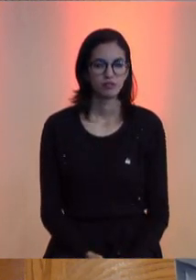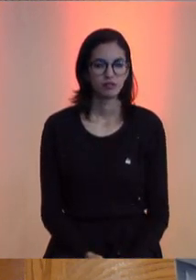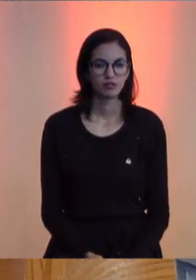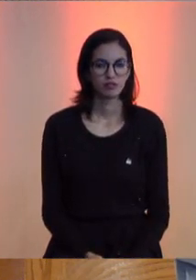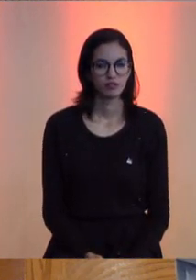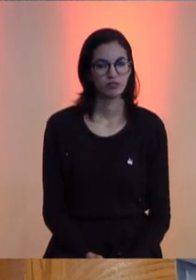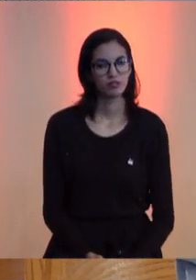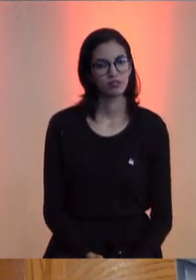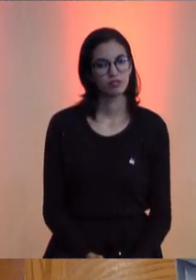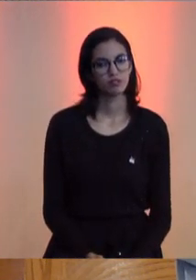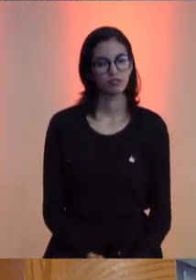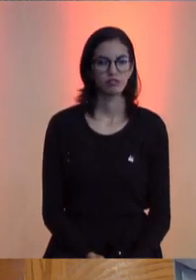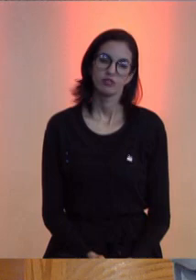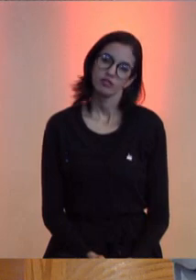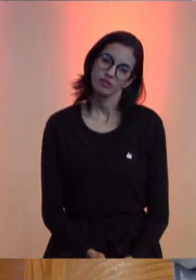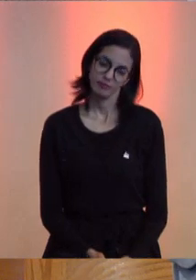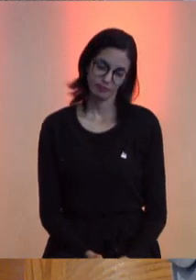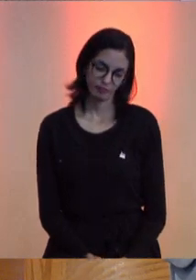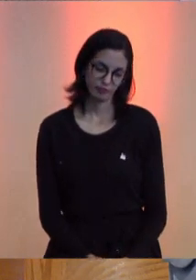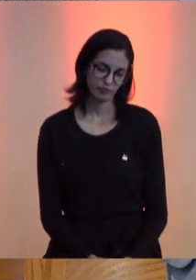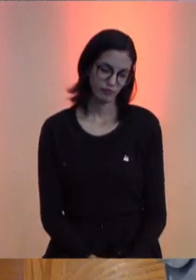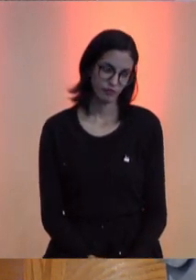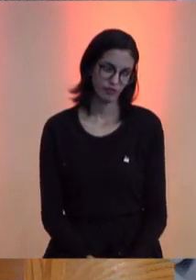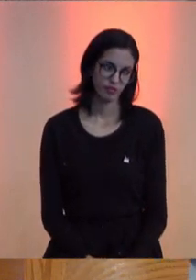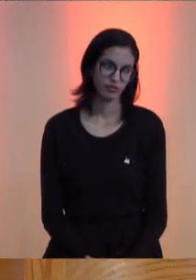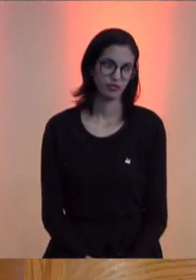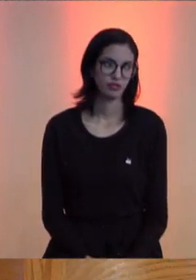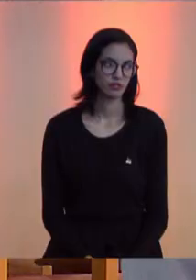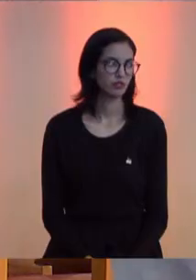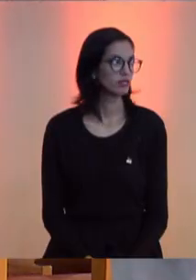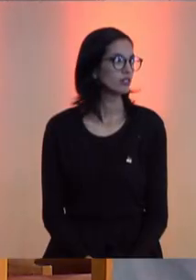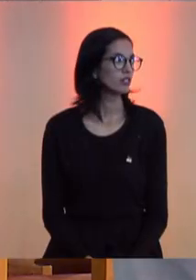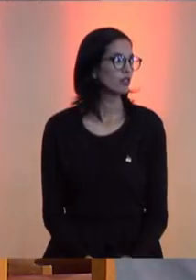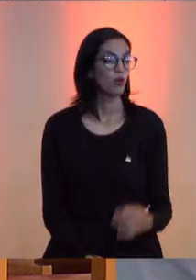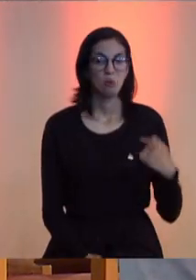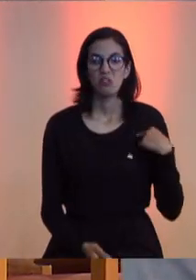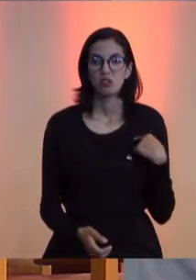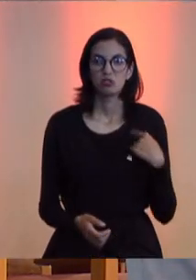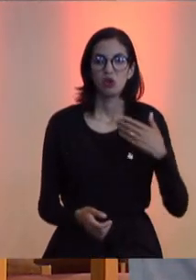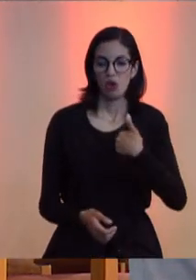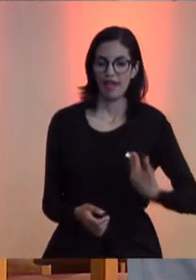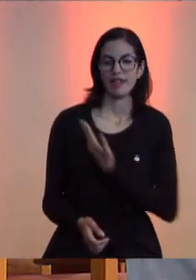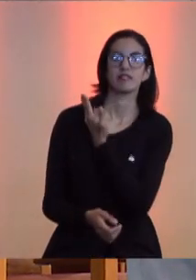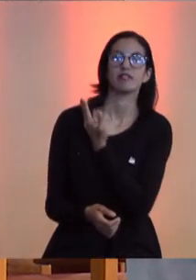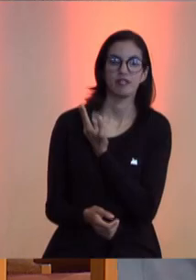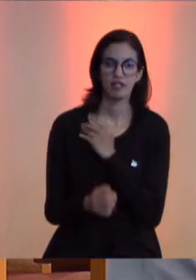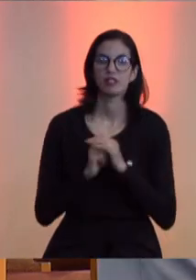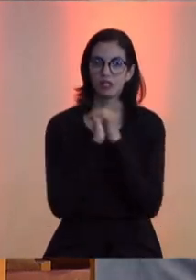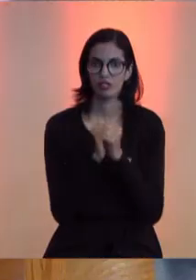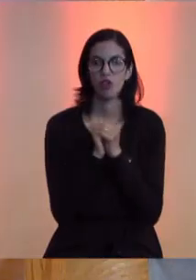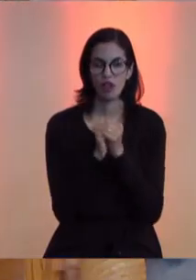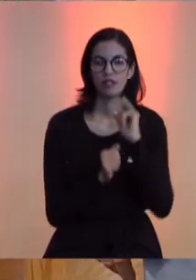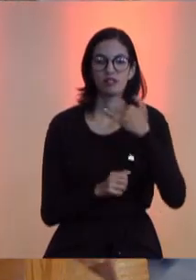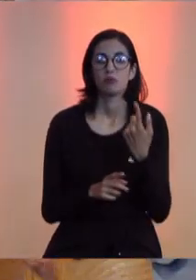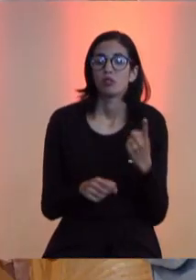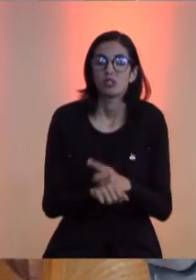pray. You don't have time to pray during the accident. Algunos dicen, cuando tengo un accidente, voy a orar. No tendrás tiempo de orar. You